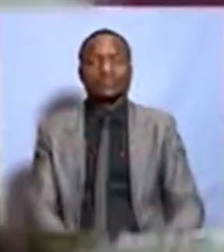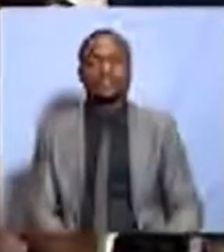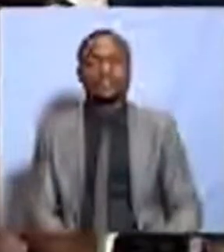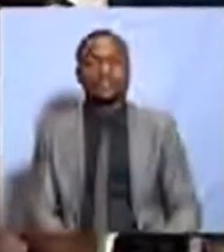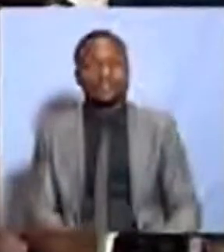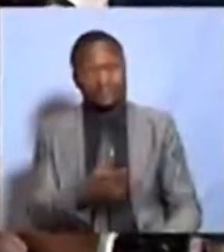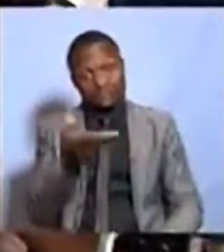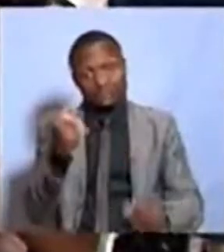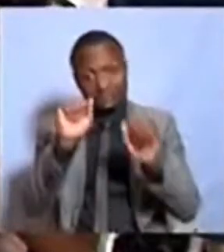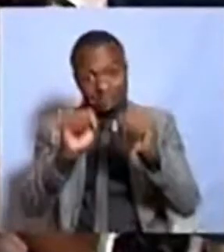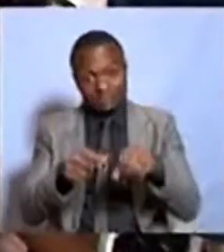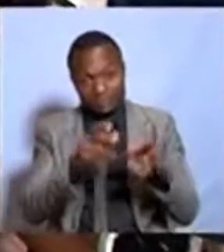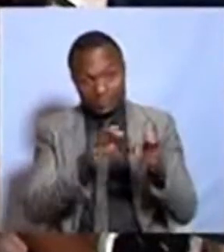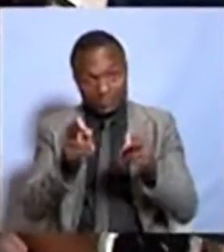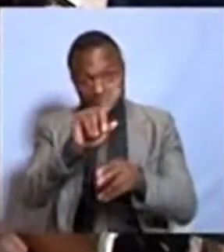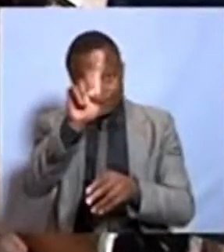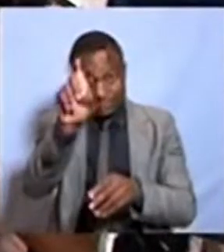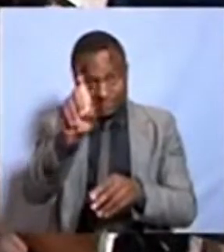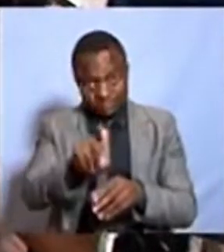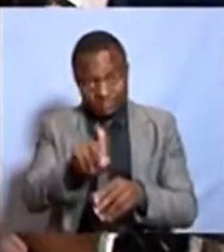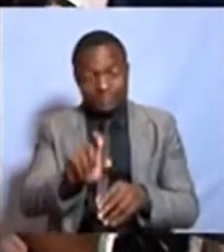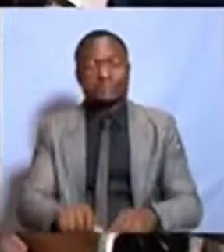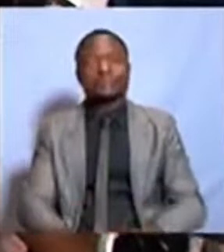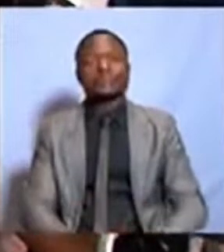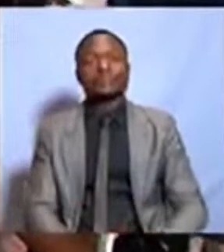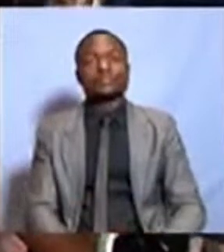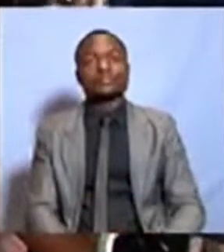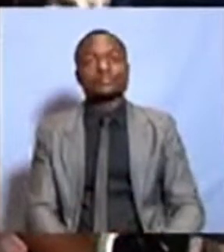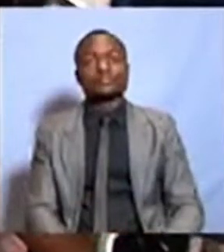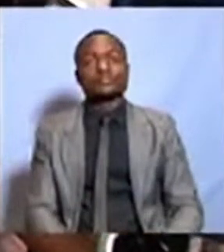I think you can answer those questions.